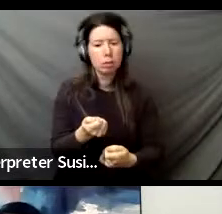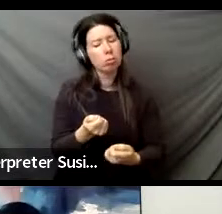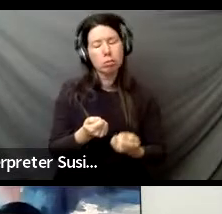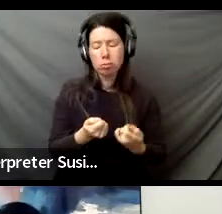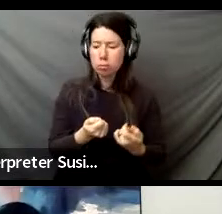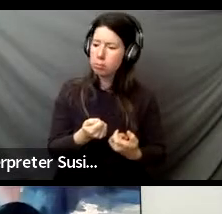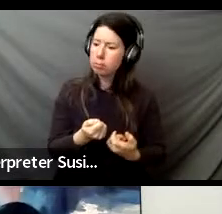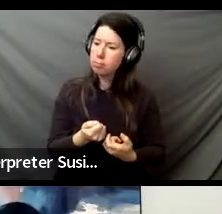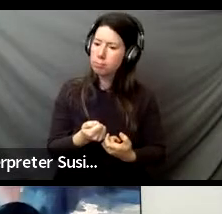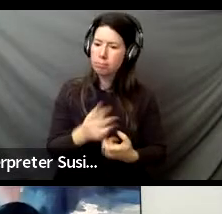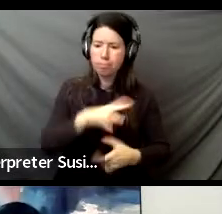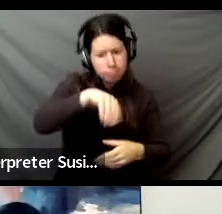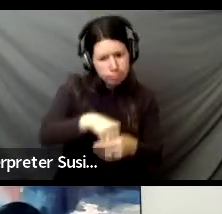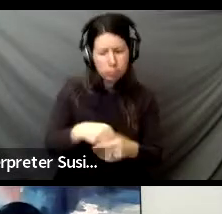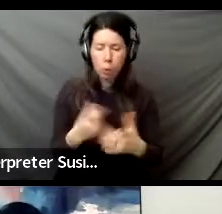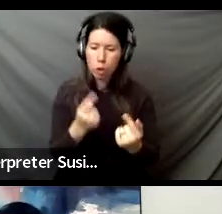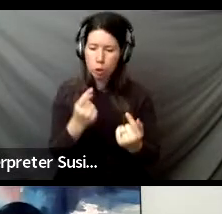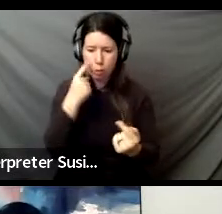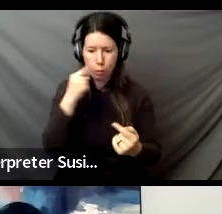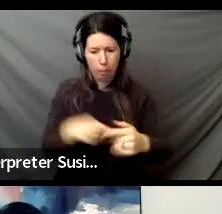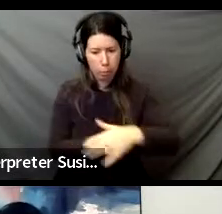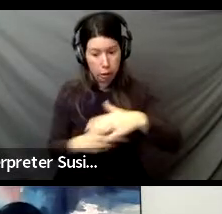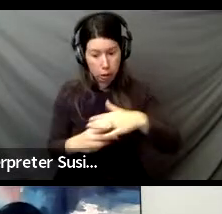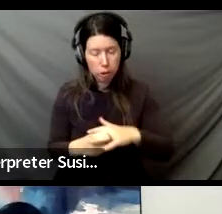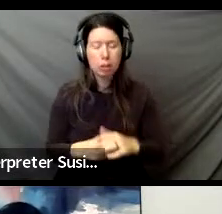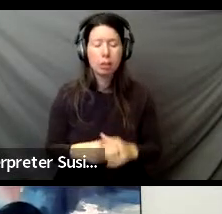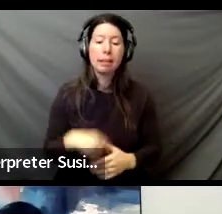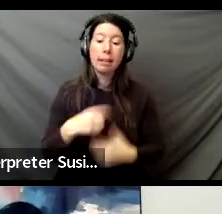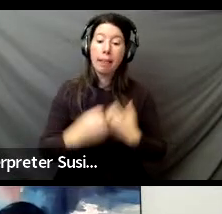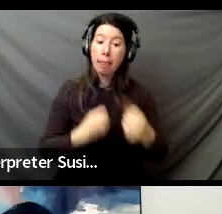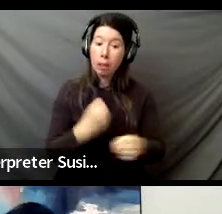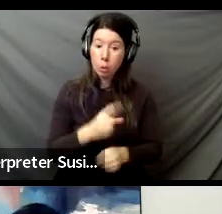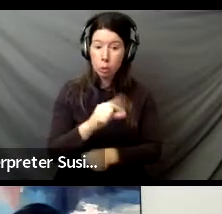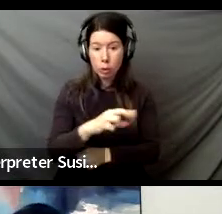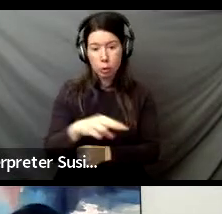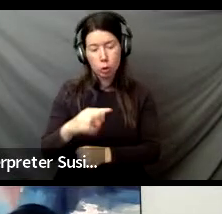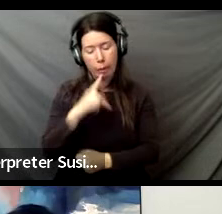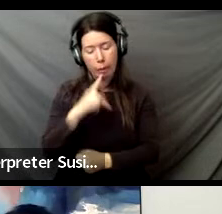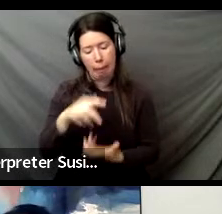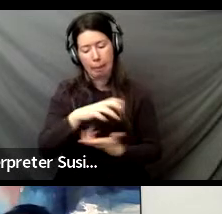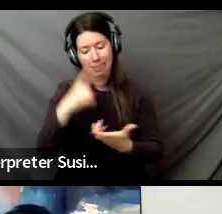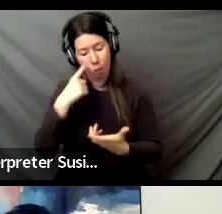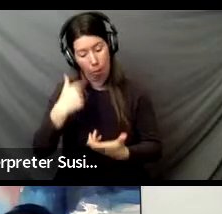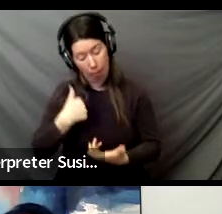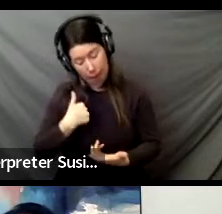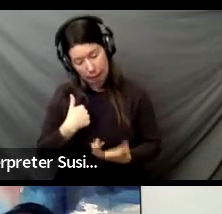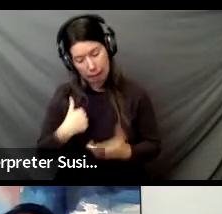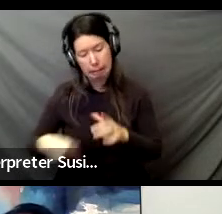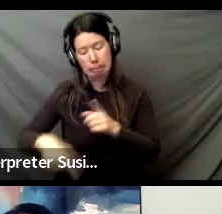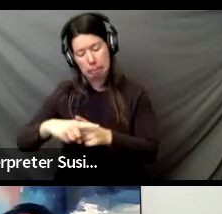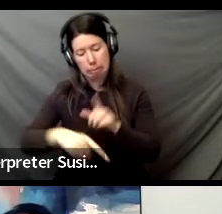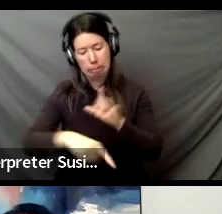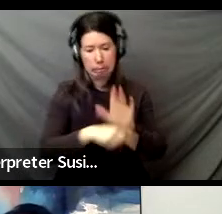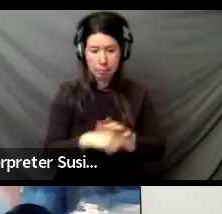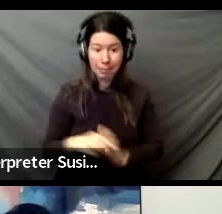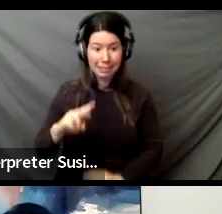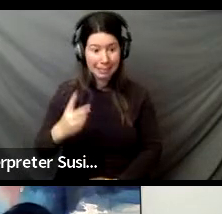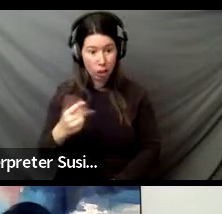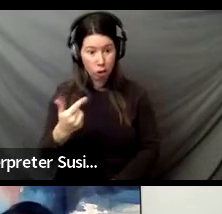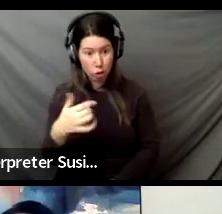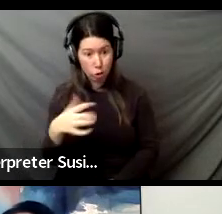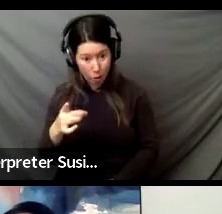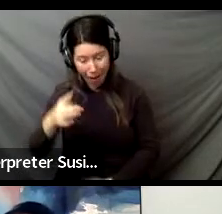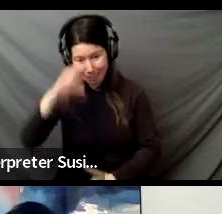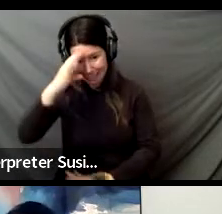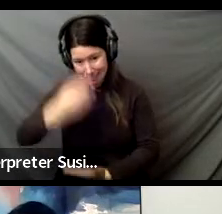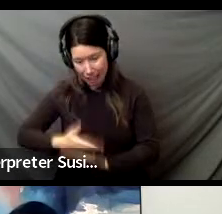bridge. 2022 was a mixed bag for me personally. I had my second grandson. My daughter gave birth to my second